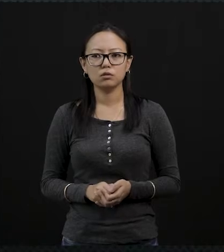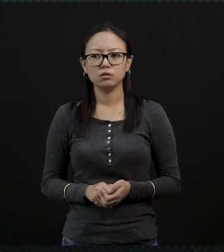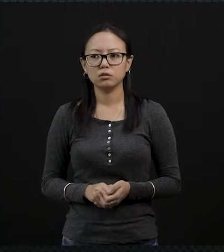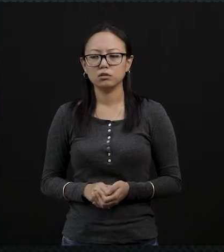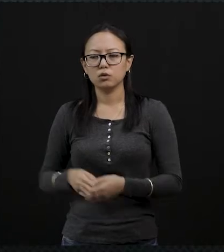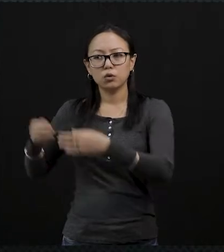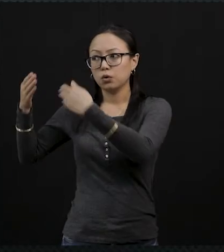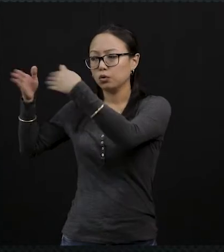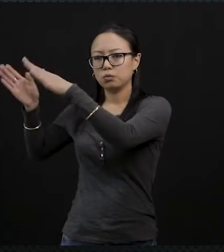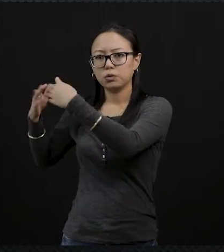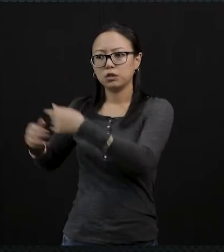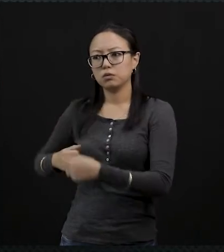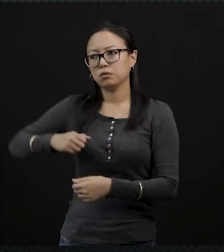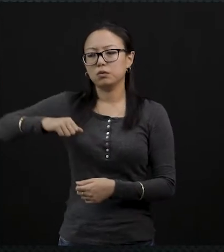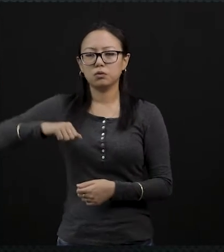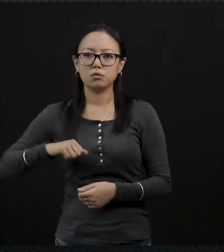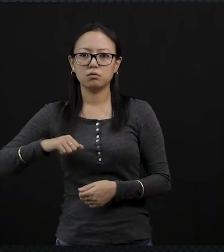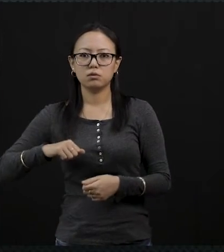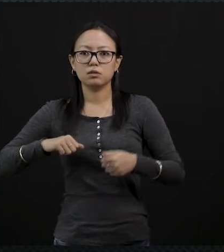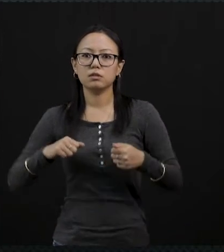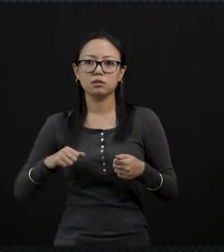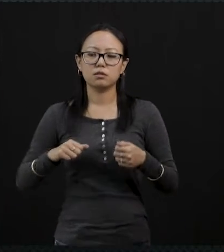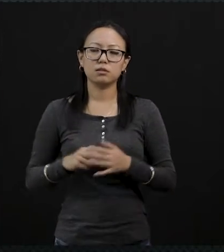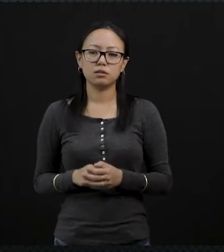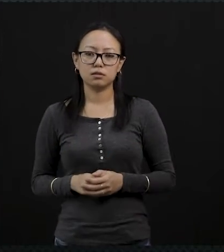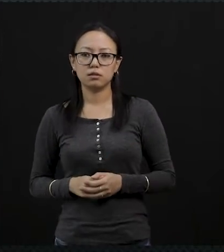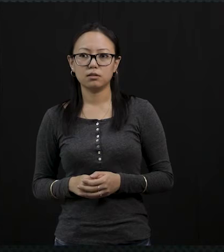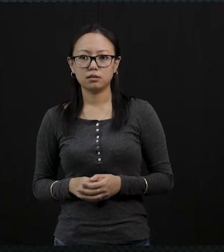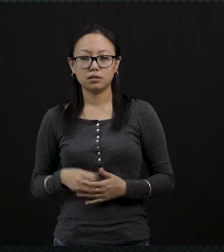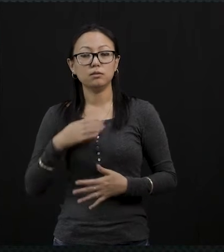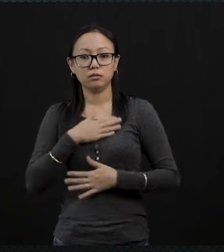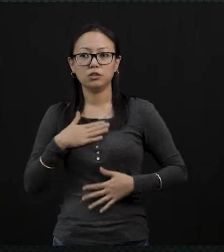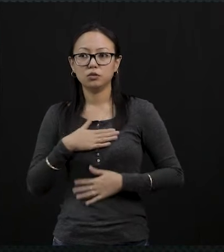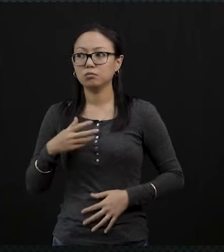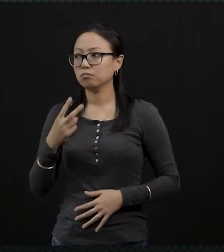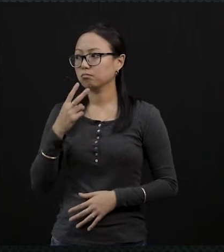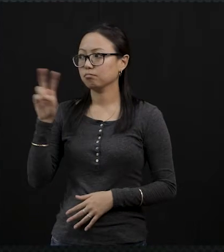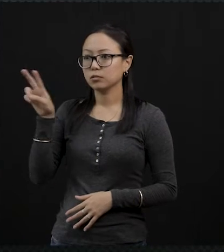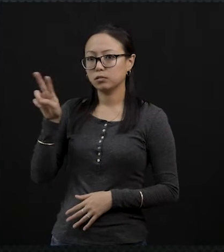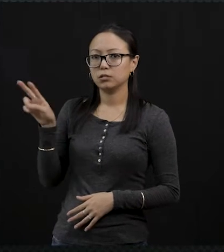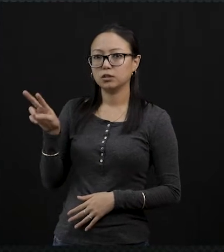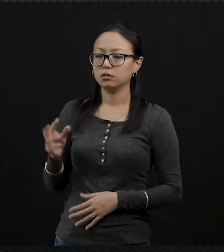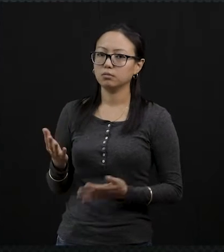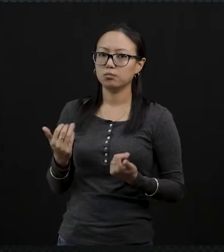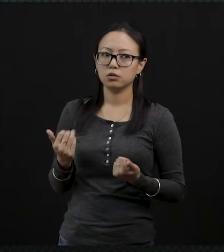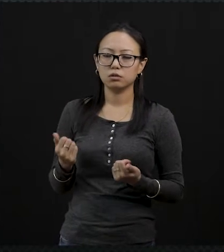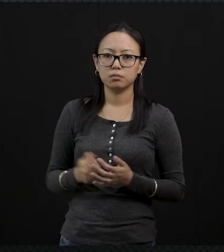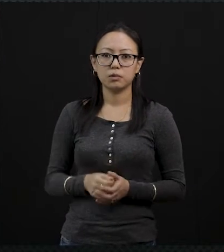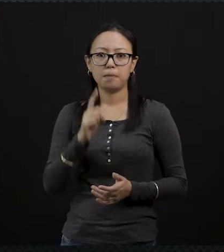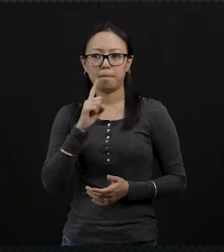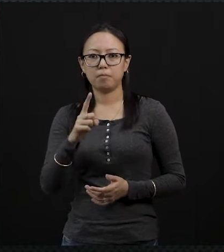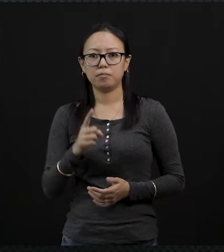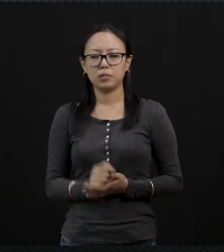students, one thing we should remember is we should never lean out of a bus. Now you can check this picture, okay? You can check here,